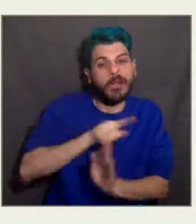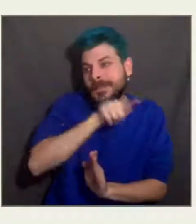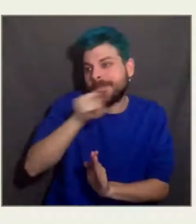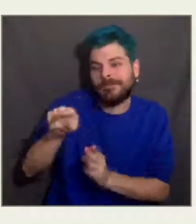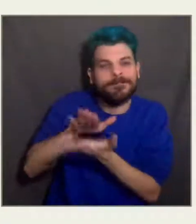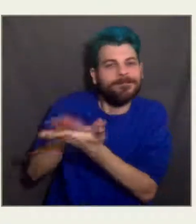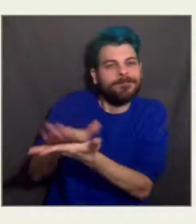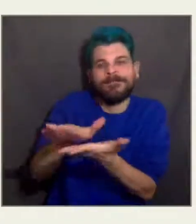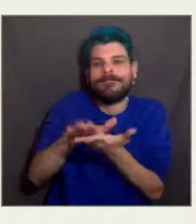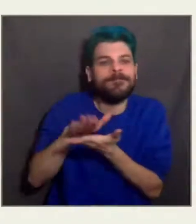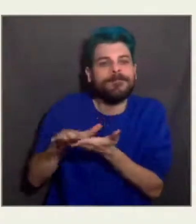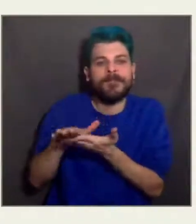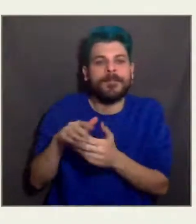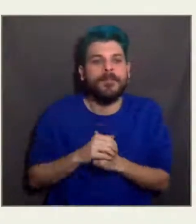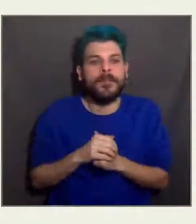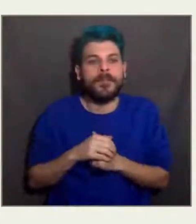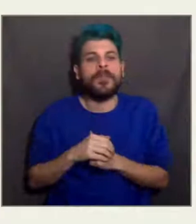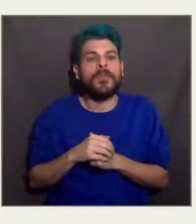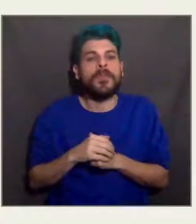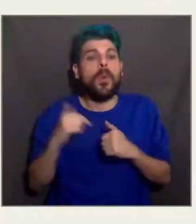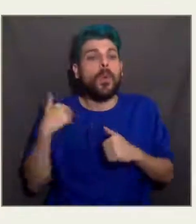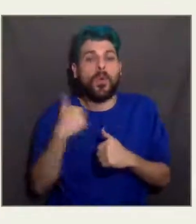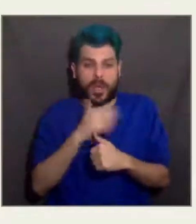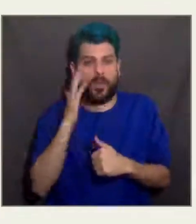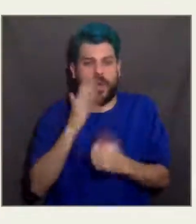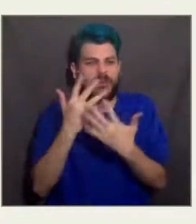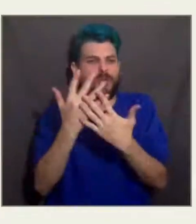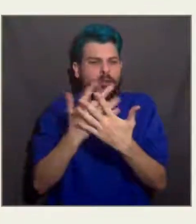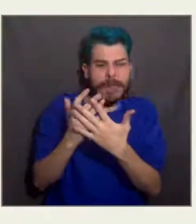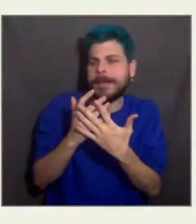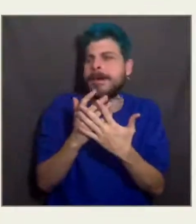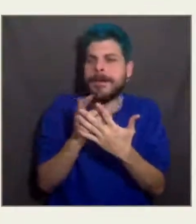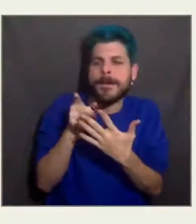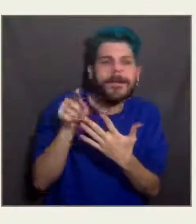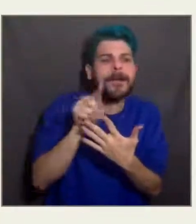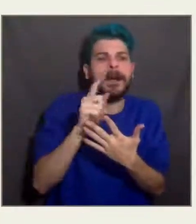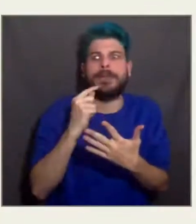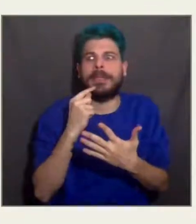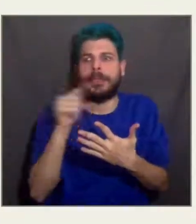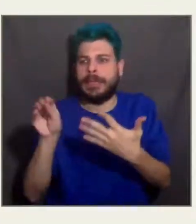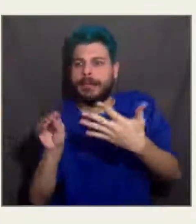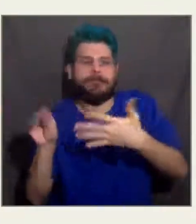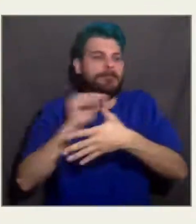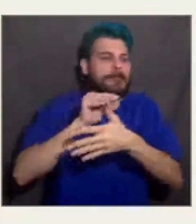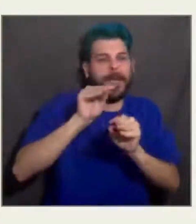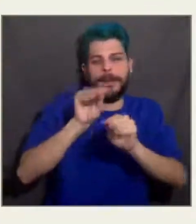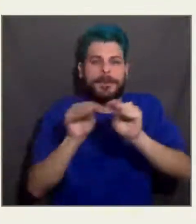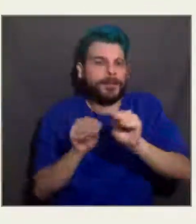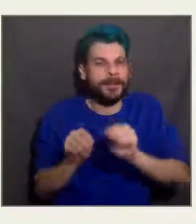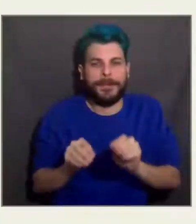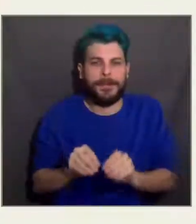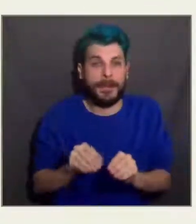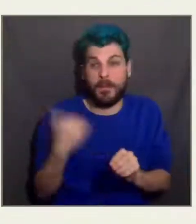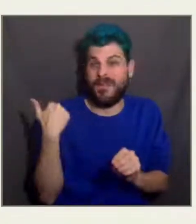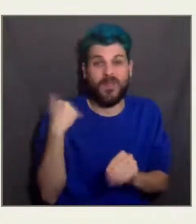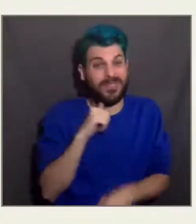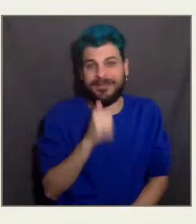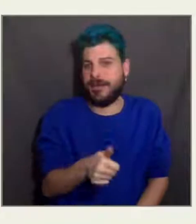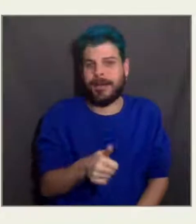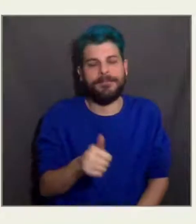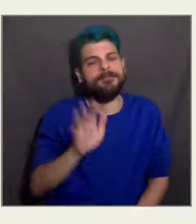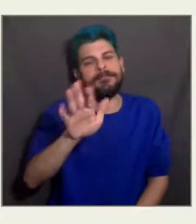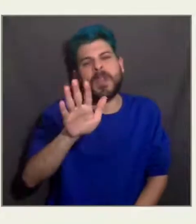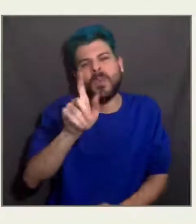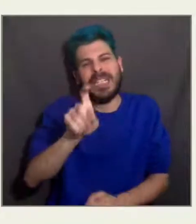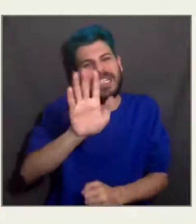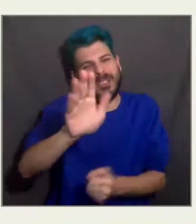start actively looking for areas to clean up, which is what they were doing before the pandemic. We need your help to tell us about